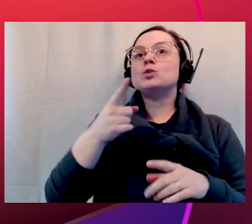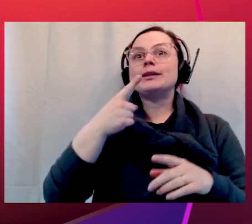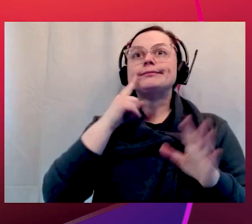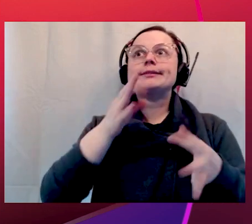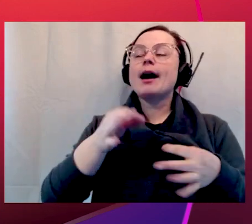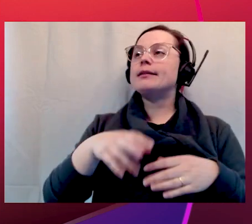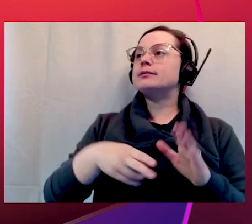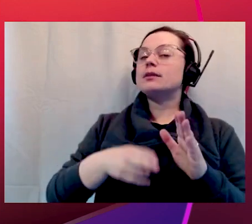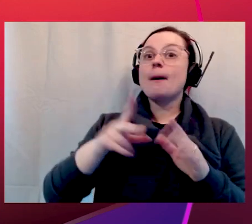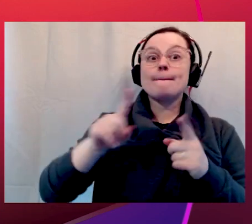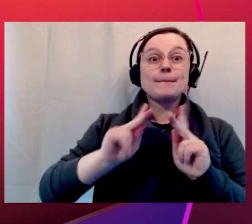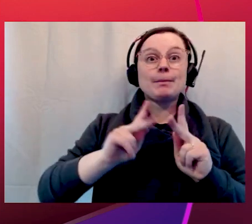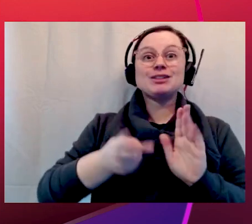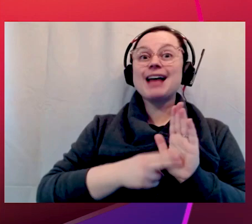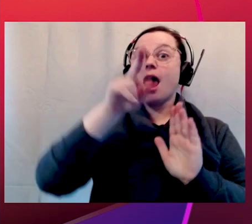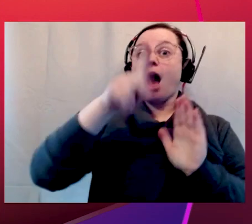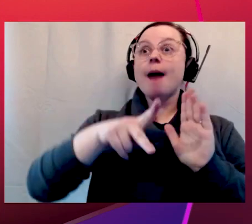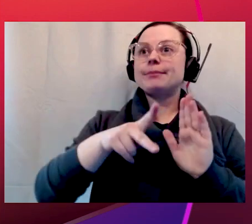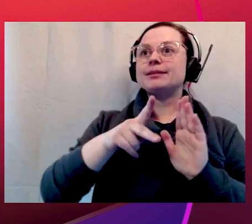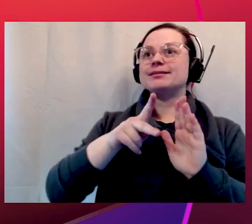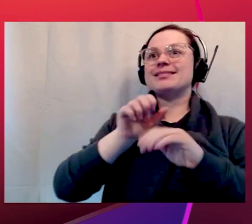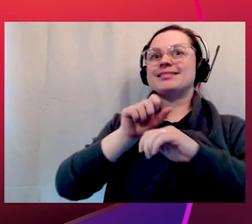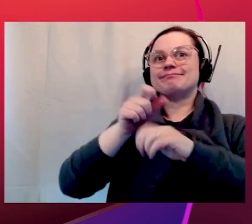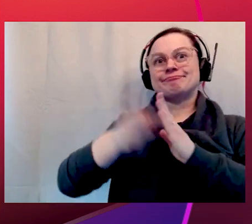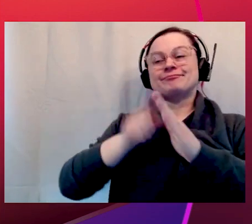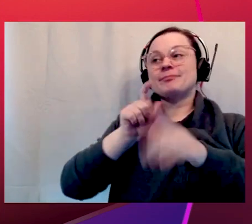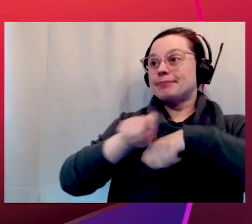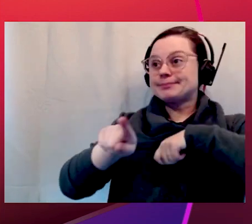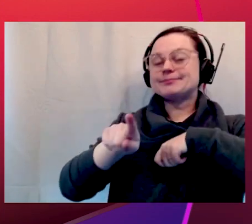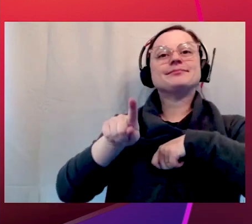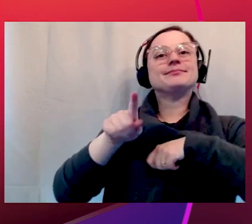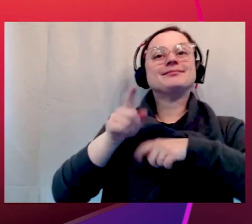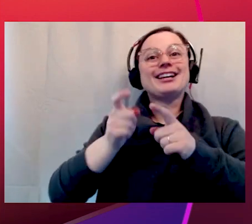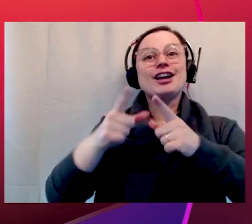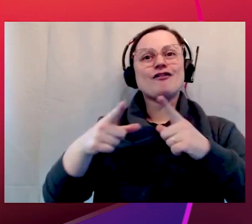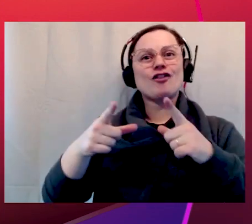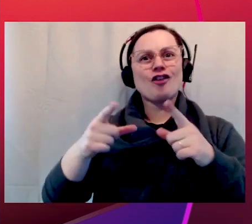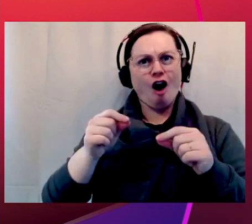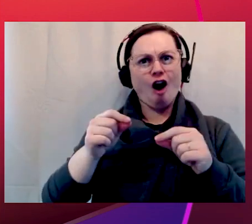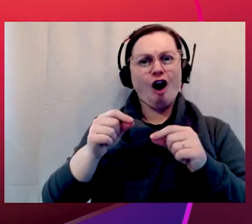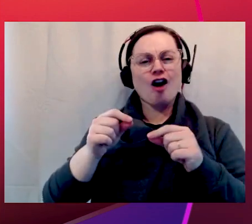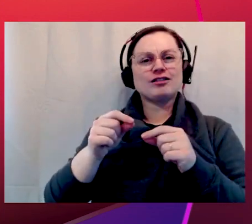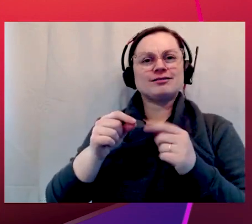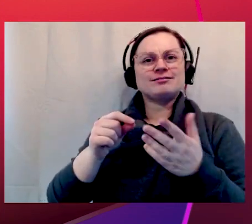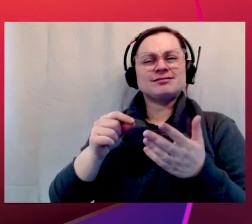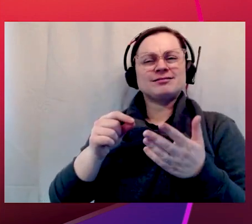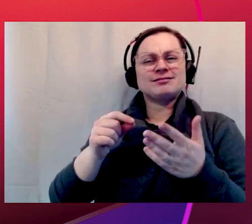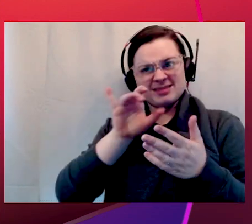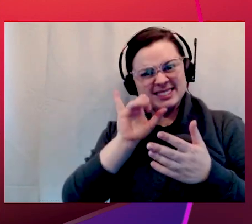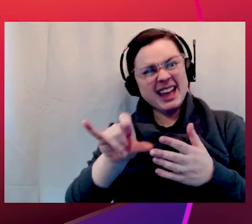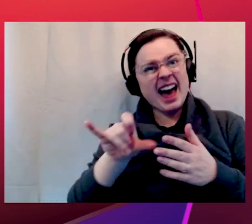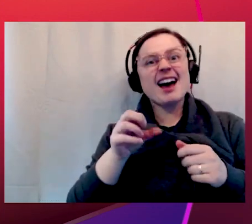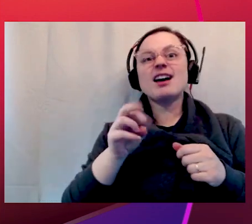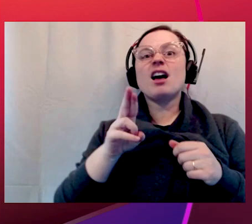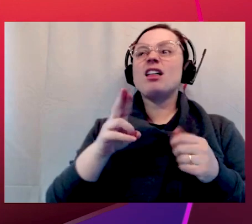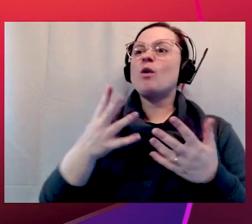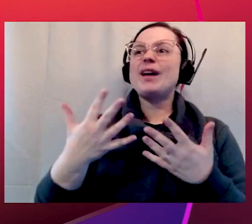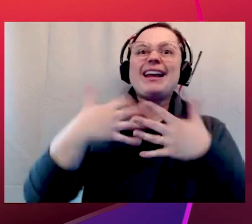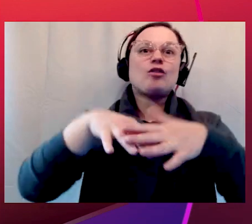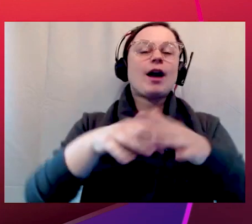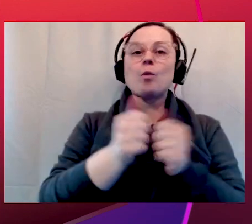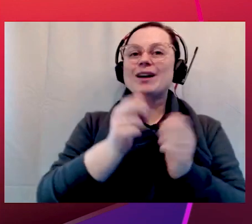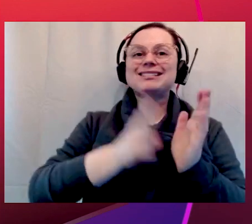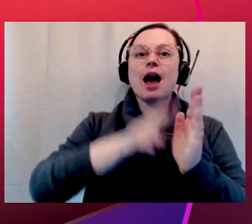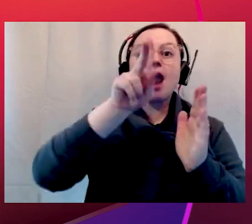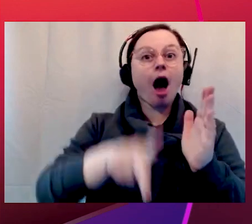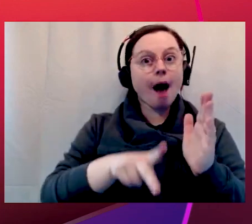to you know, a gift card for signing up for our product or something, and they integrate with whatever sign up procedure they have